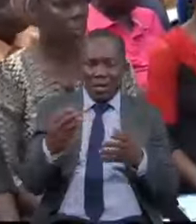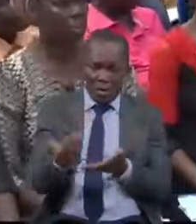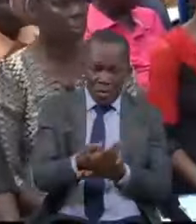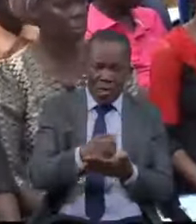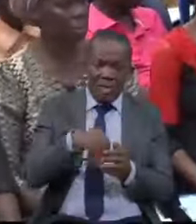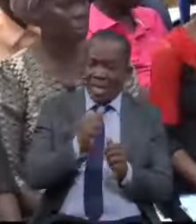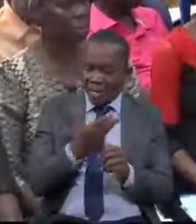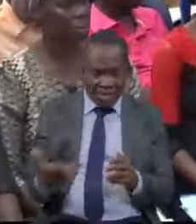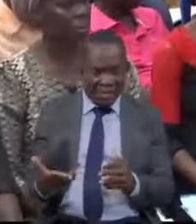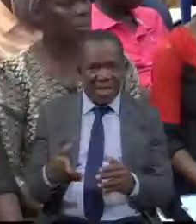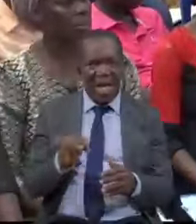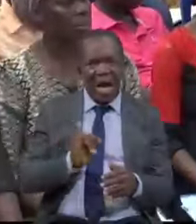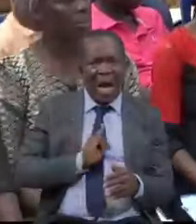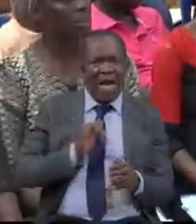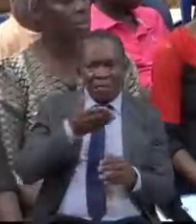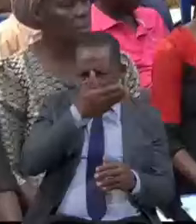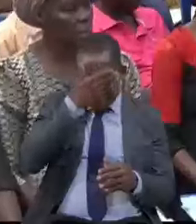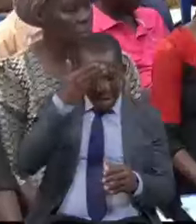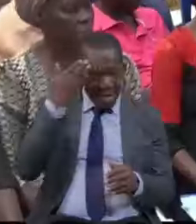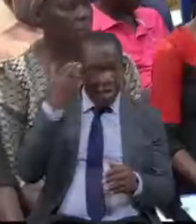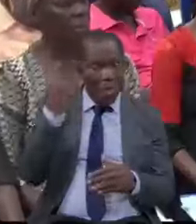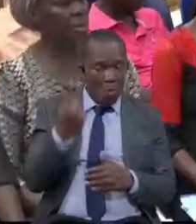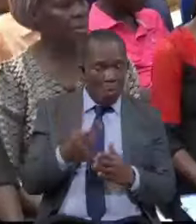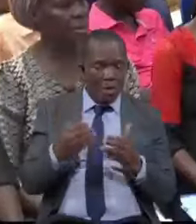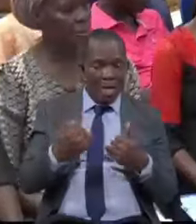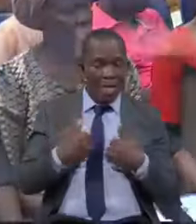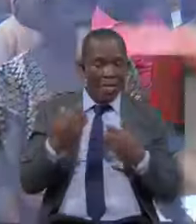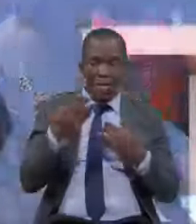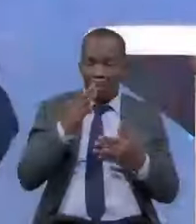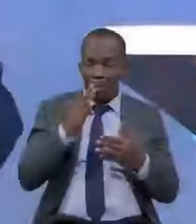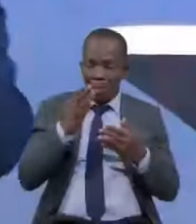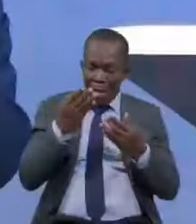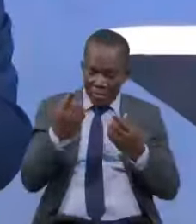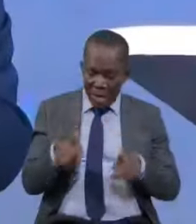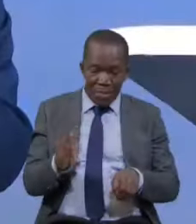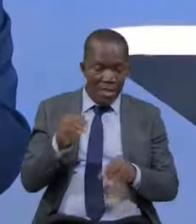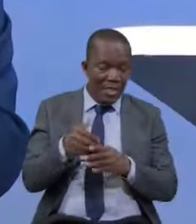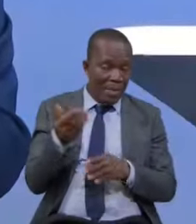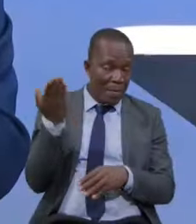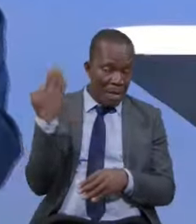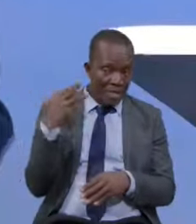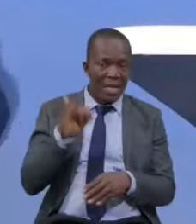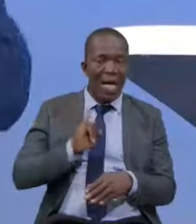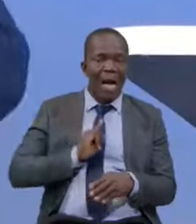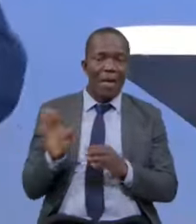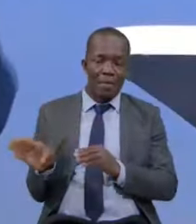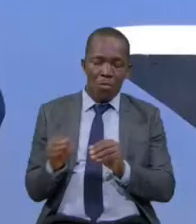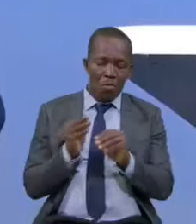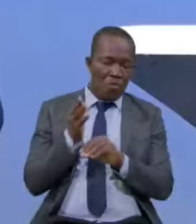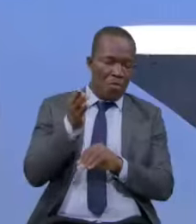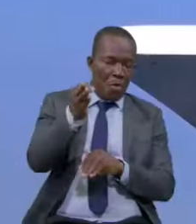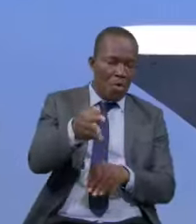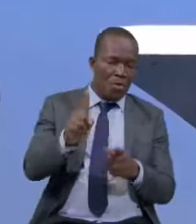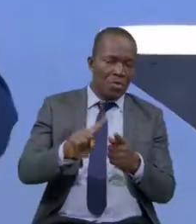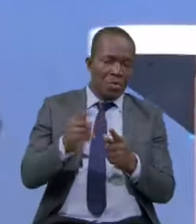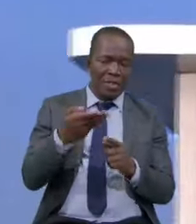things which are behind and reaching forth unto those things which are before.